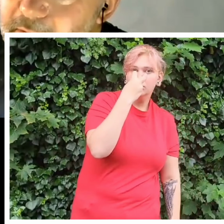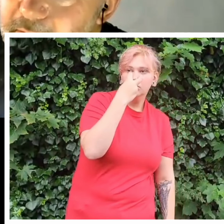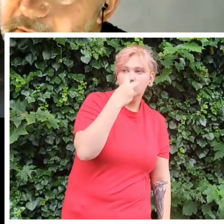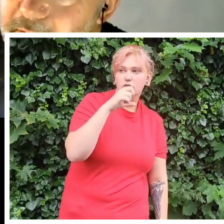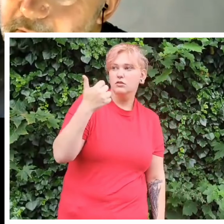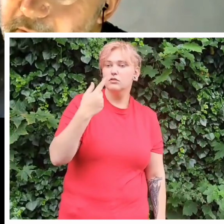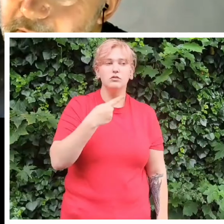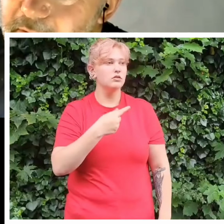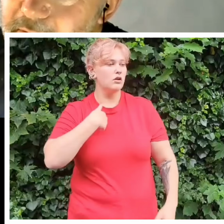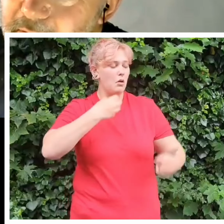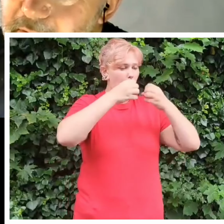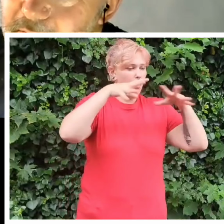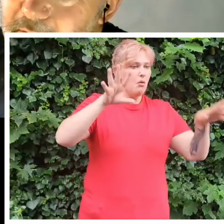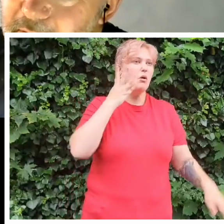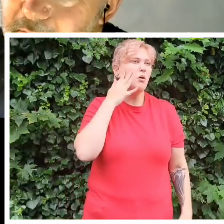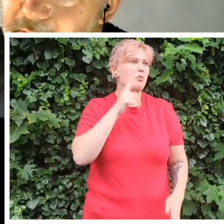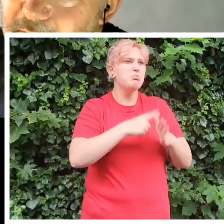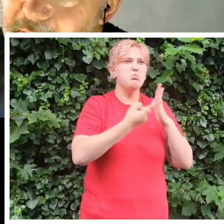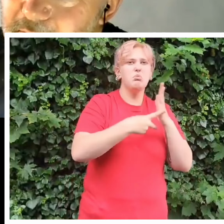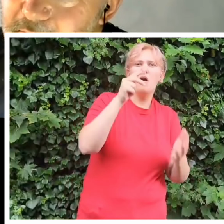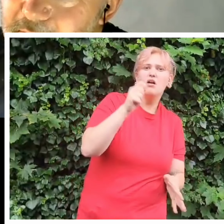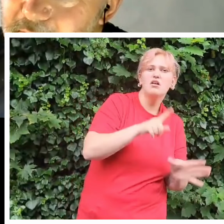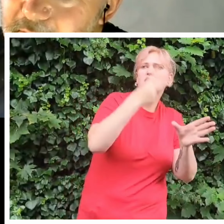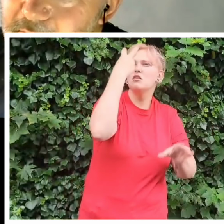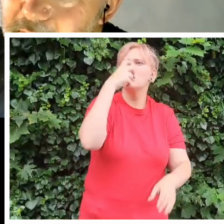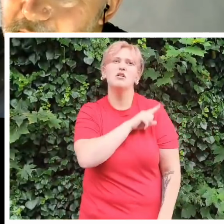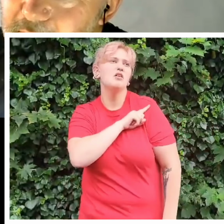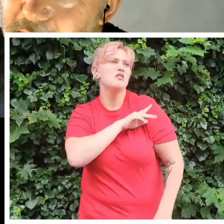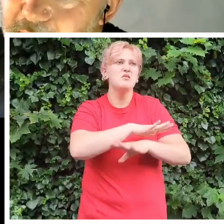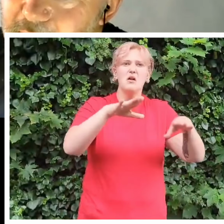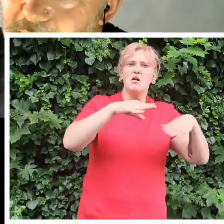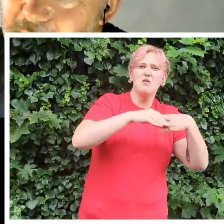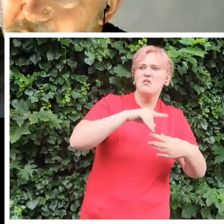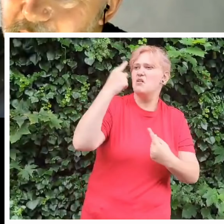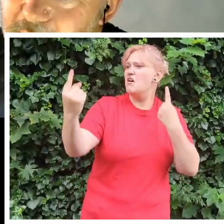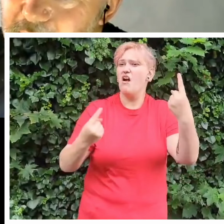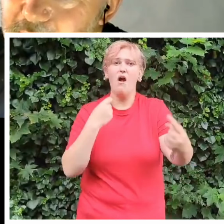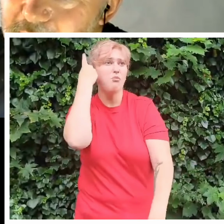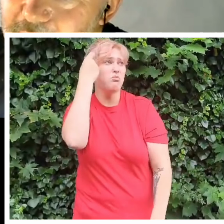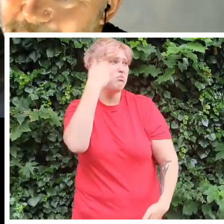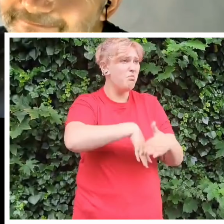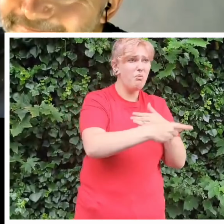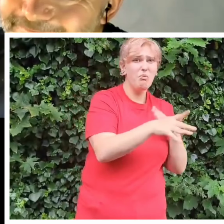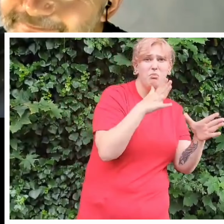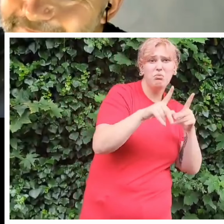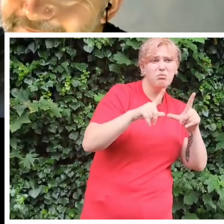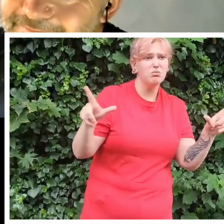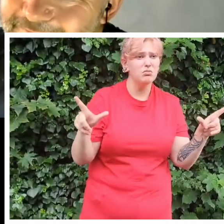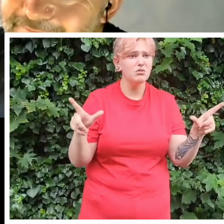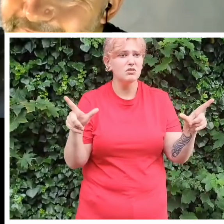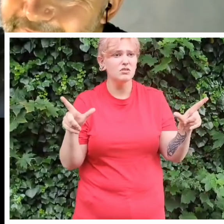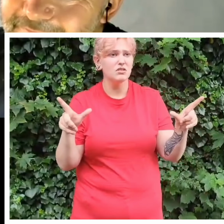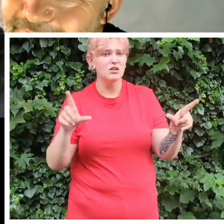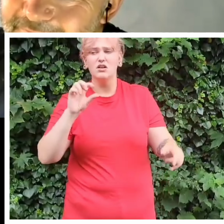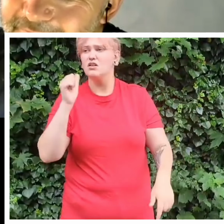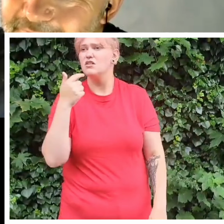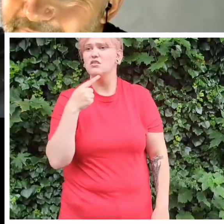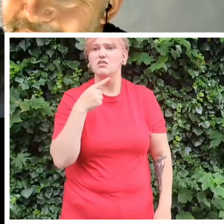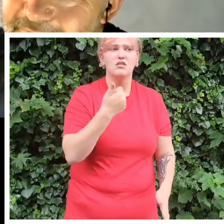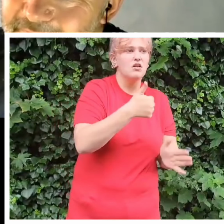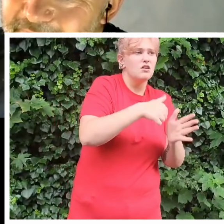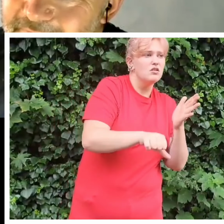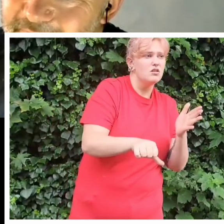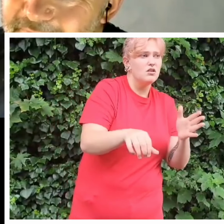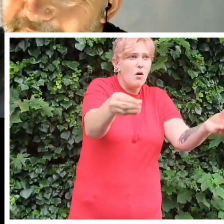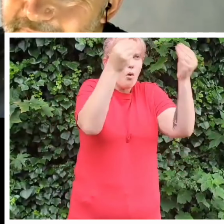and then I dropped it when I was about 10 because none of my friends around me were interested in it. And then I started